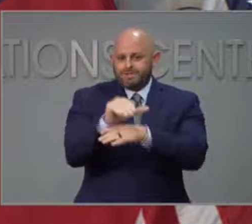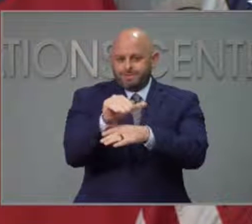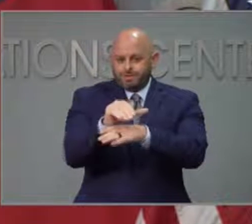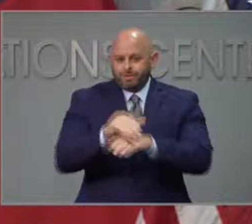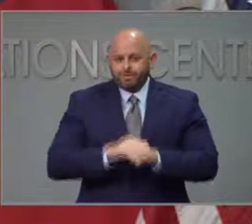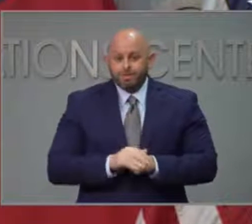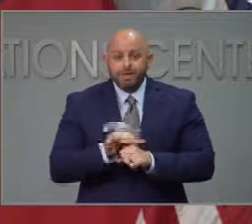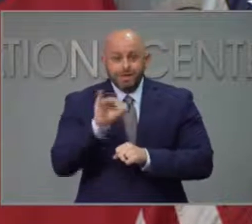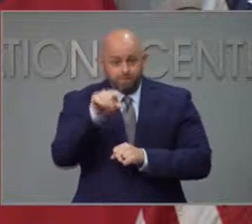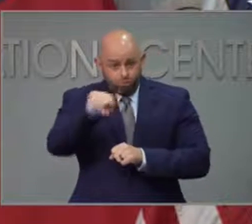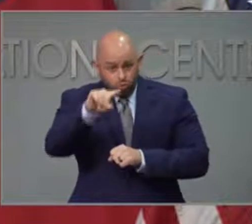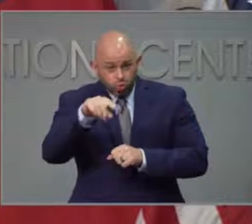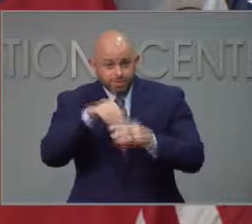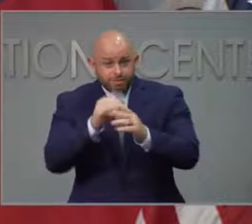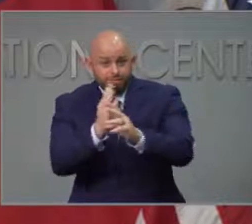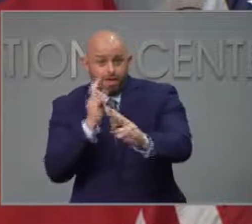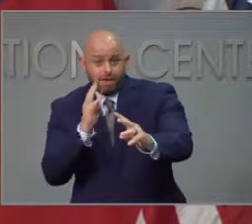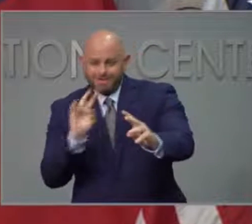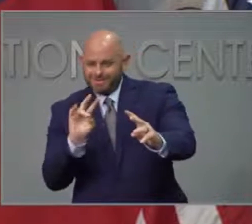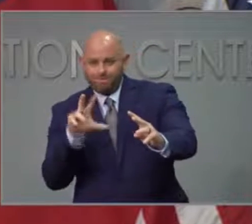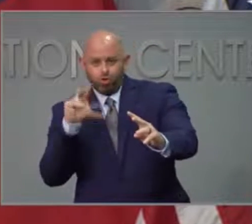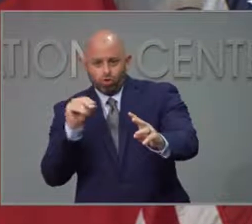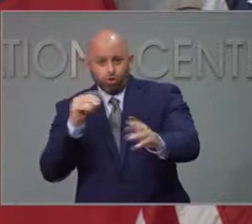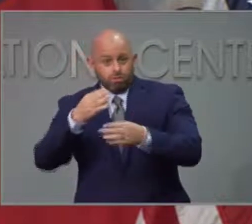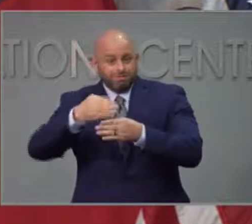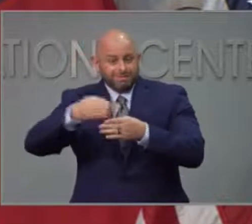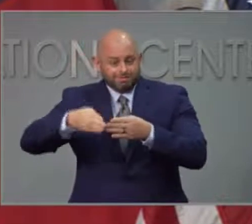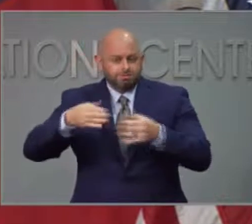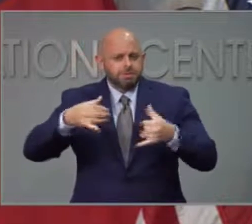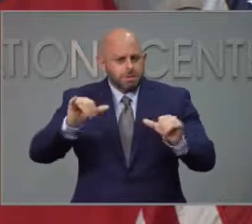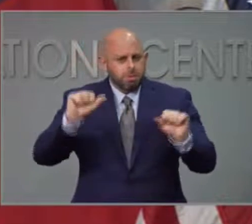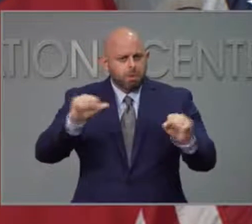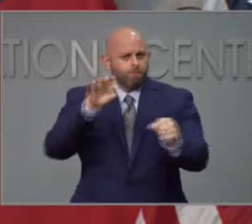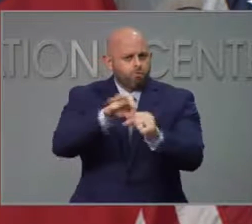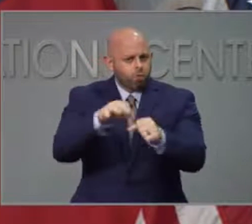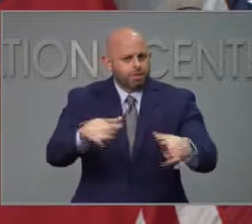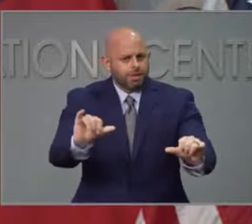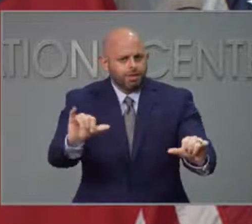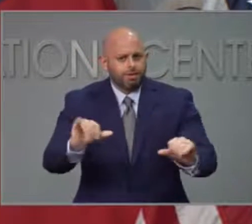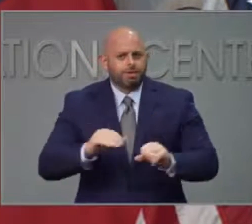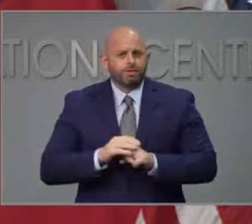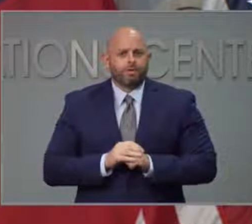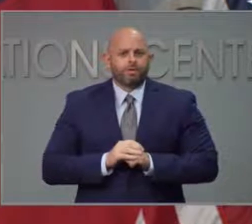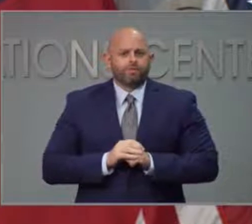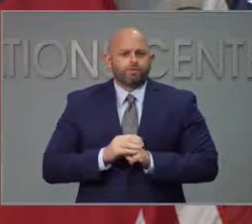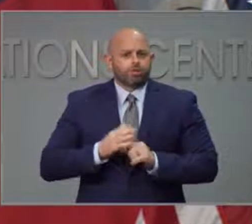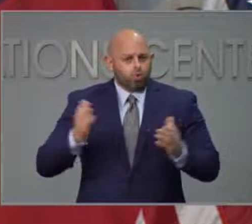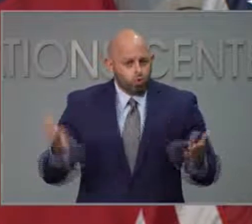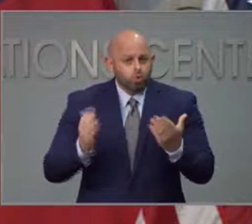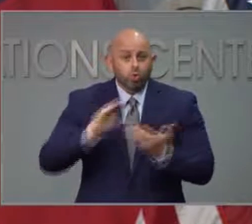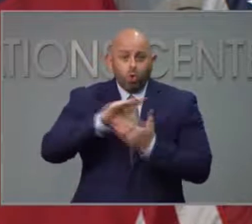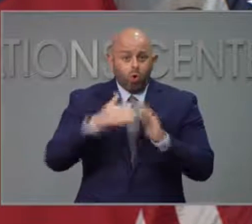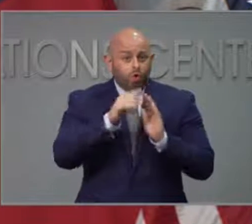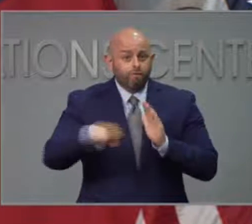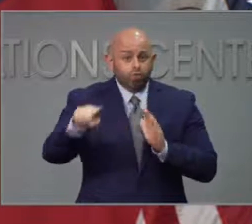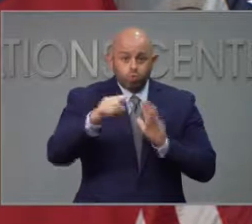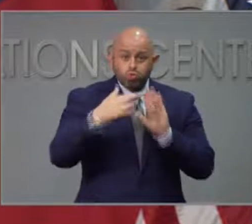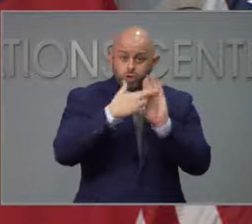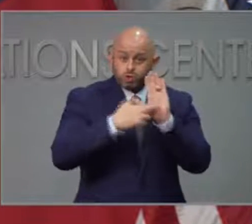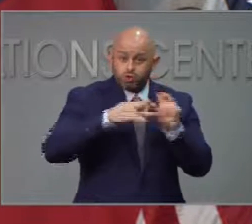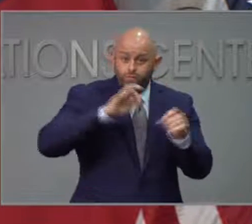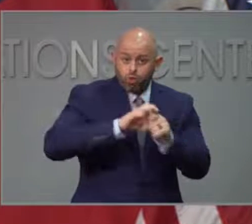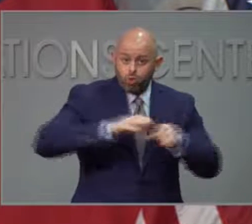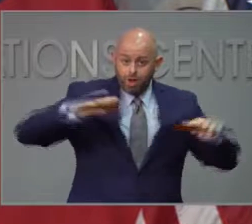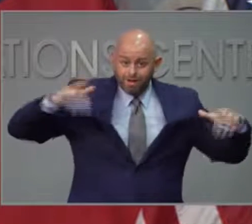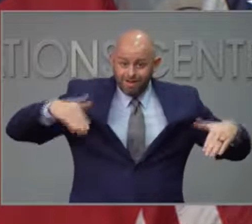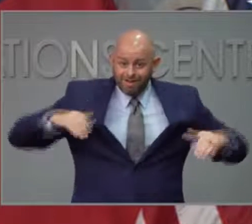at 7:30 p.m. will be able to cast their ballot. We encourage all registered voters who have not yet cast a